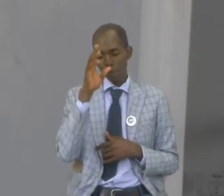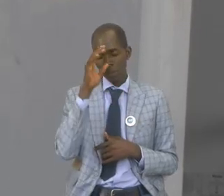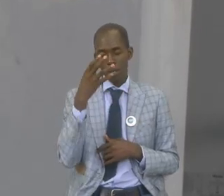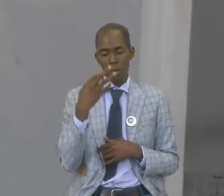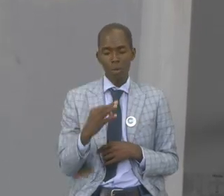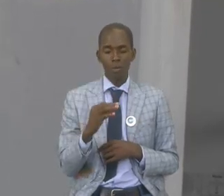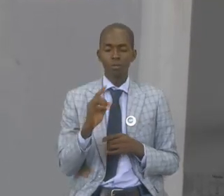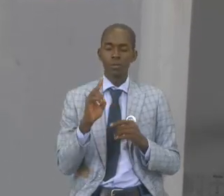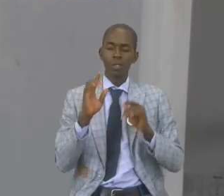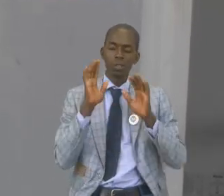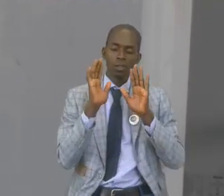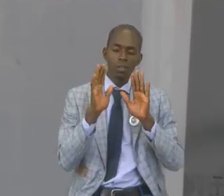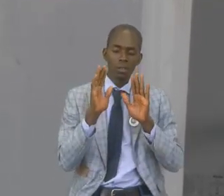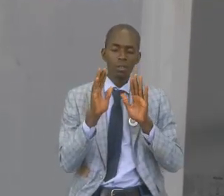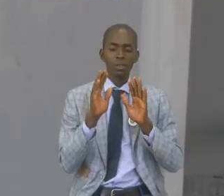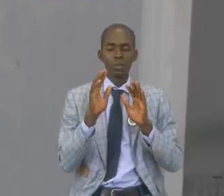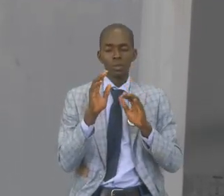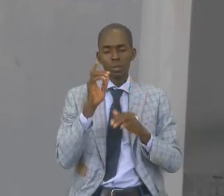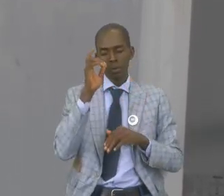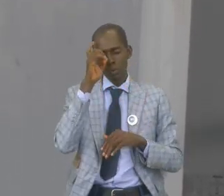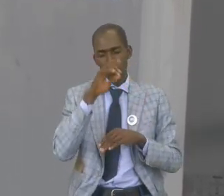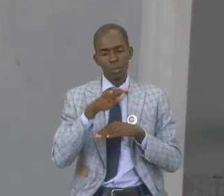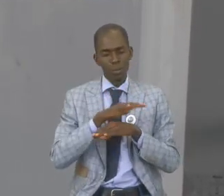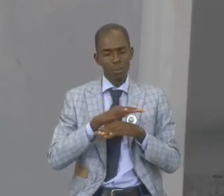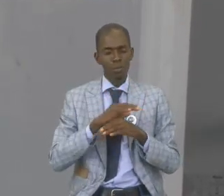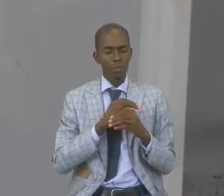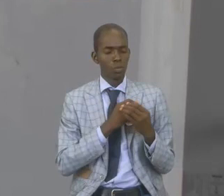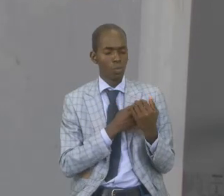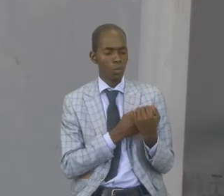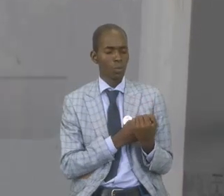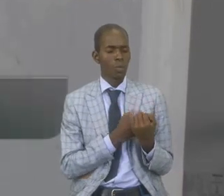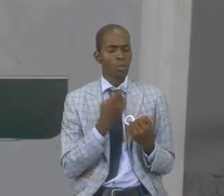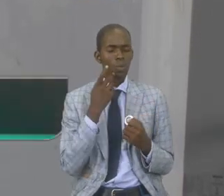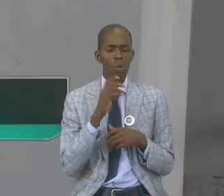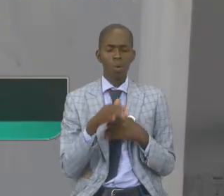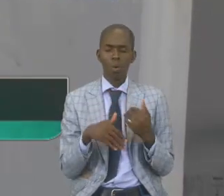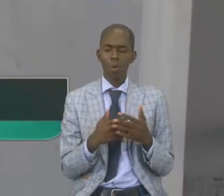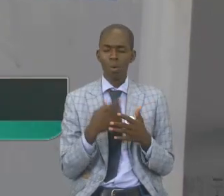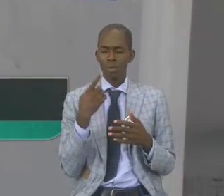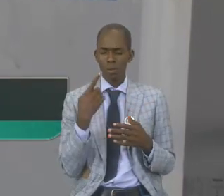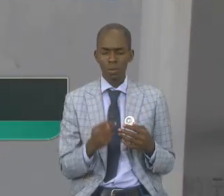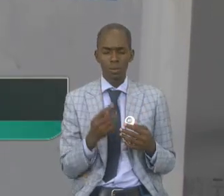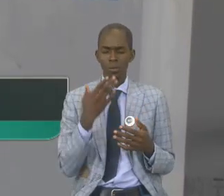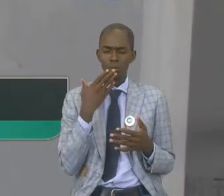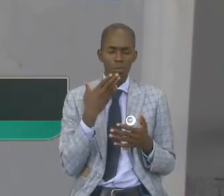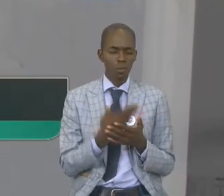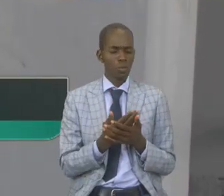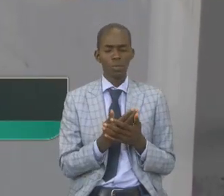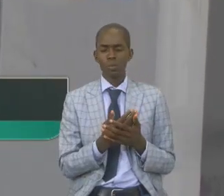wisdom, courage. Look at those qualities. Don't